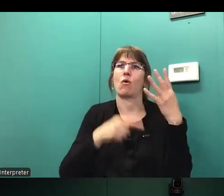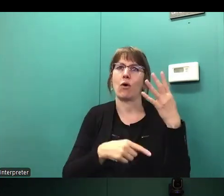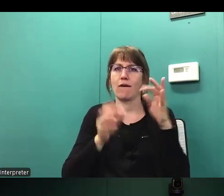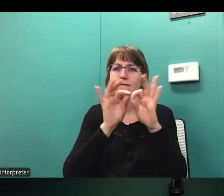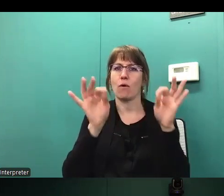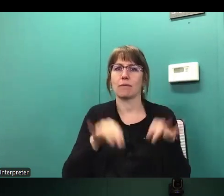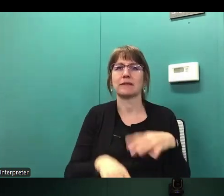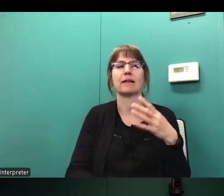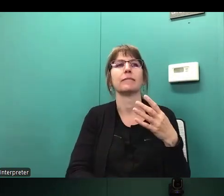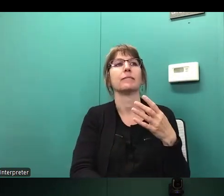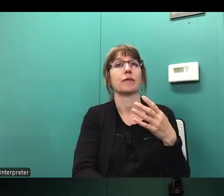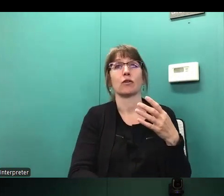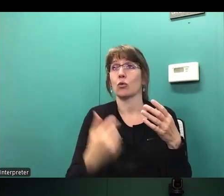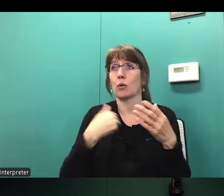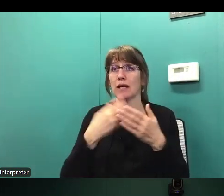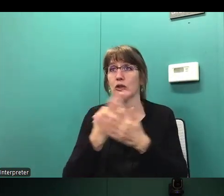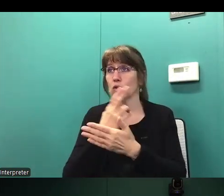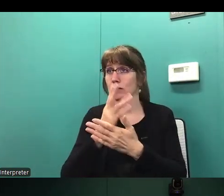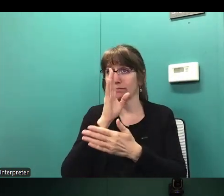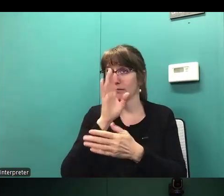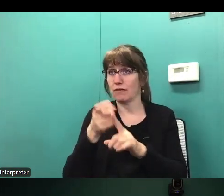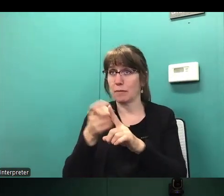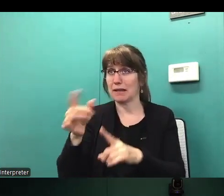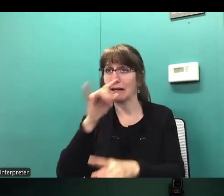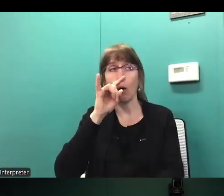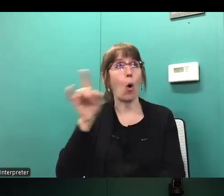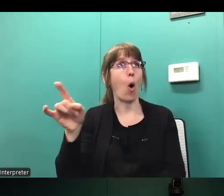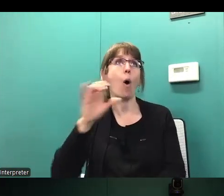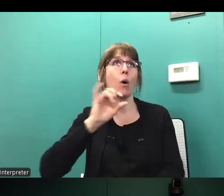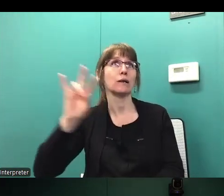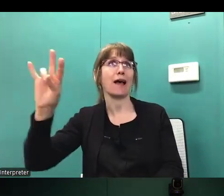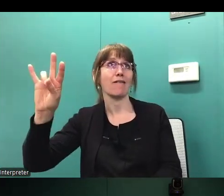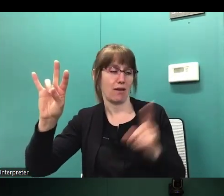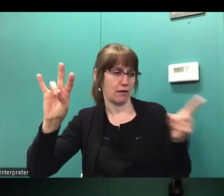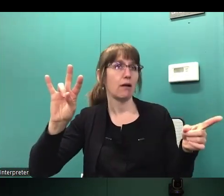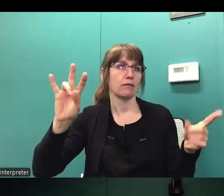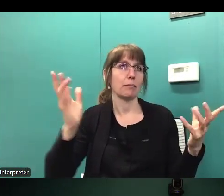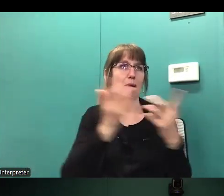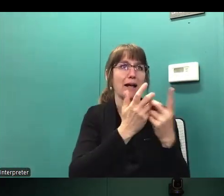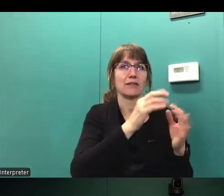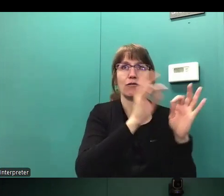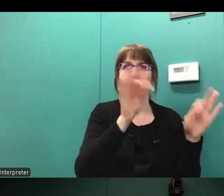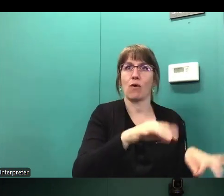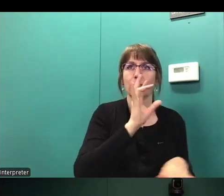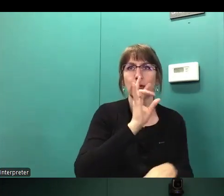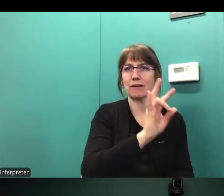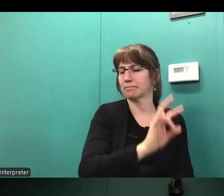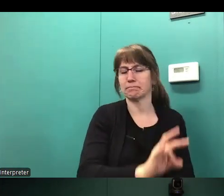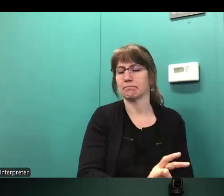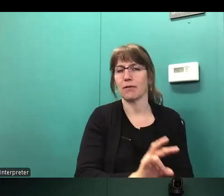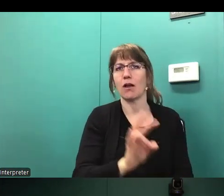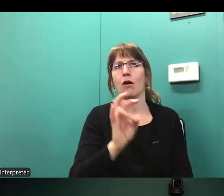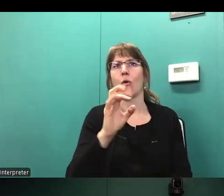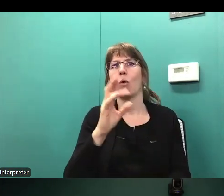And do we just use it straight off the kid? Like, okay, there's 7, this is the one I'm going to use. Or do we kind of like get an idea, kind of know where their language